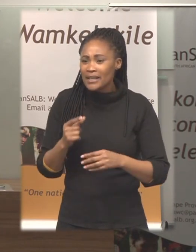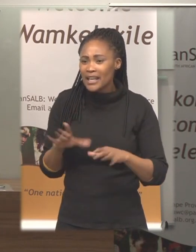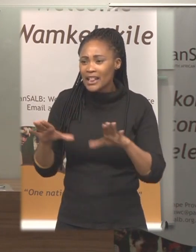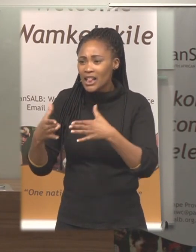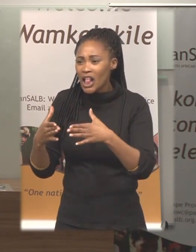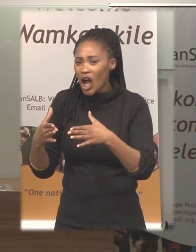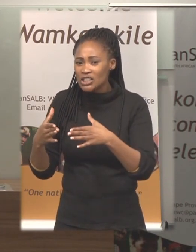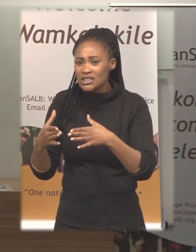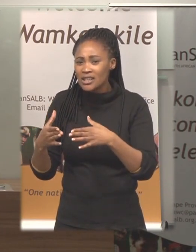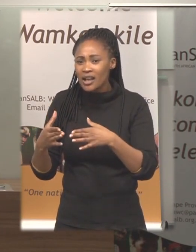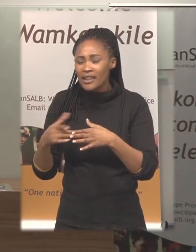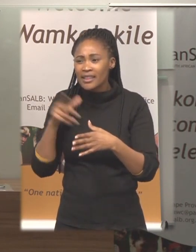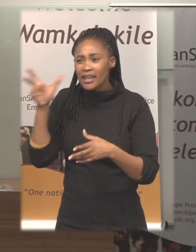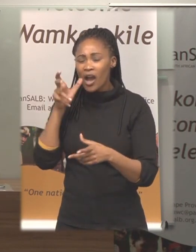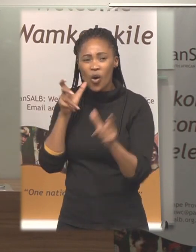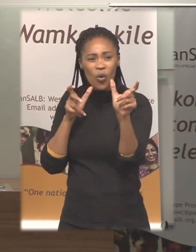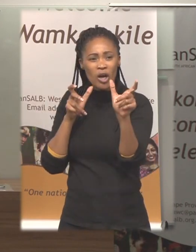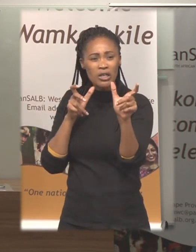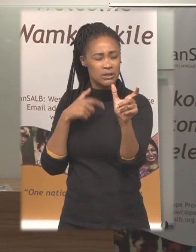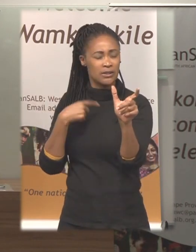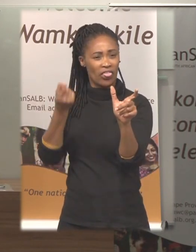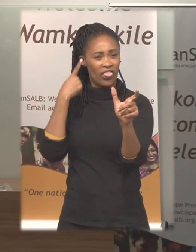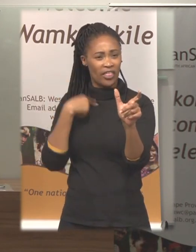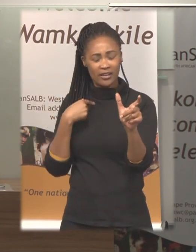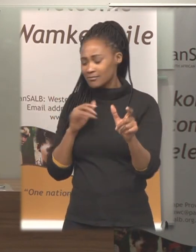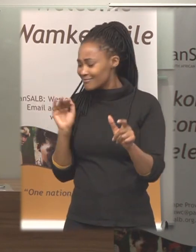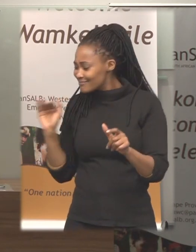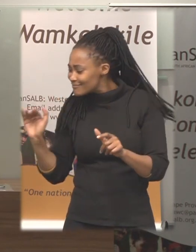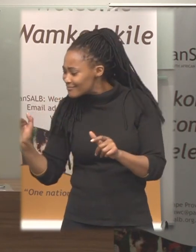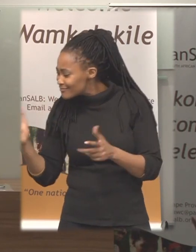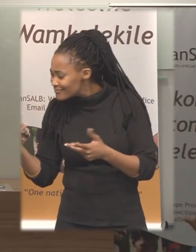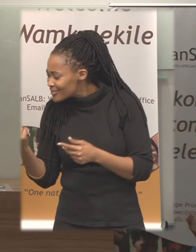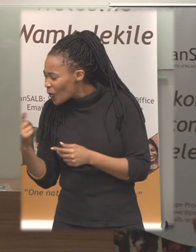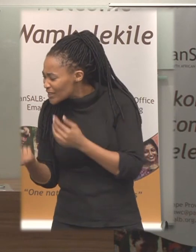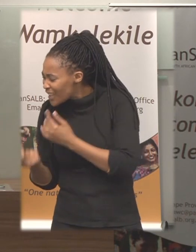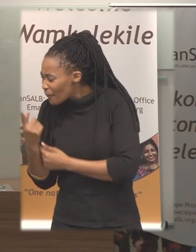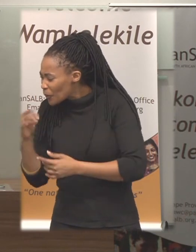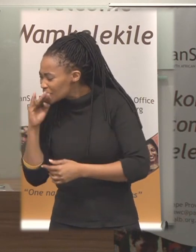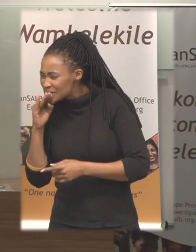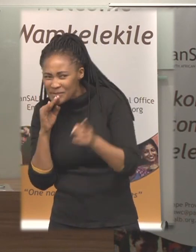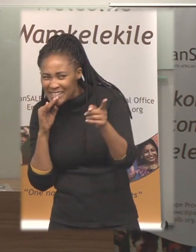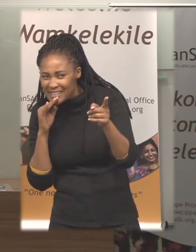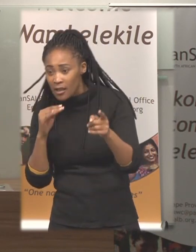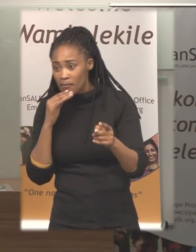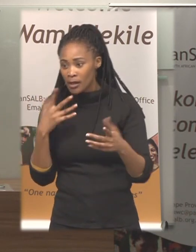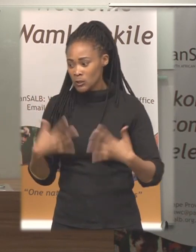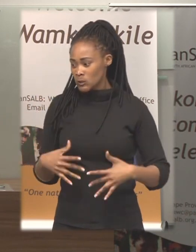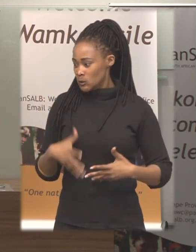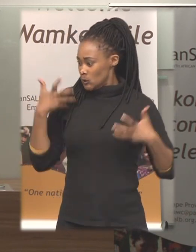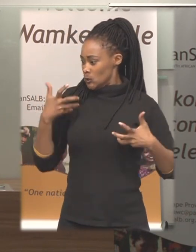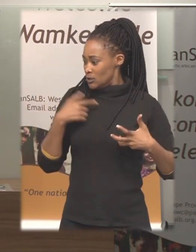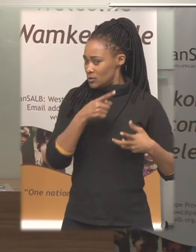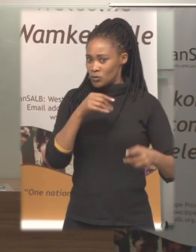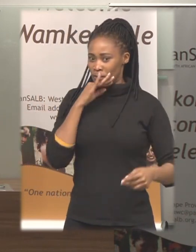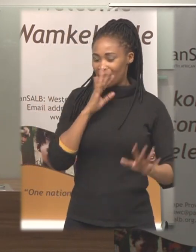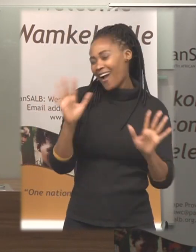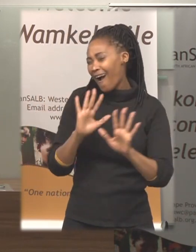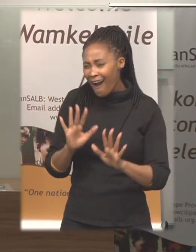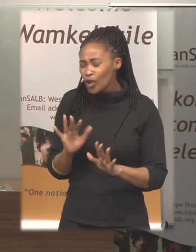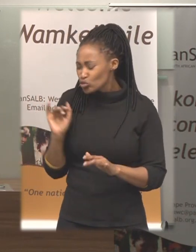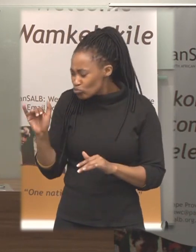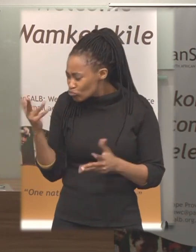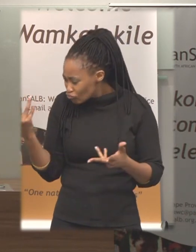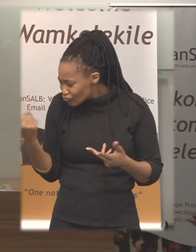But not in a frustrated way, in a very excited way, that actually they're realizing the resources are there collectively amongst